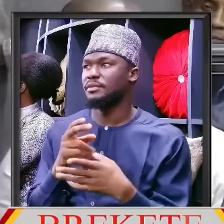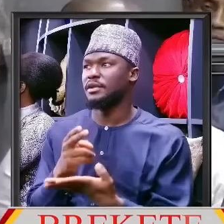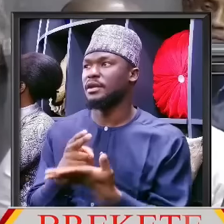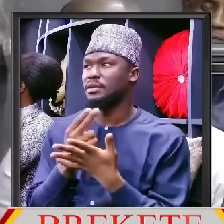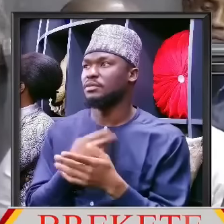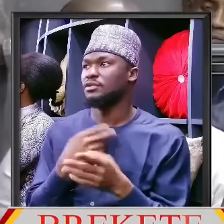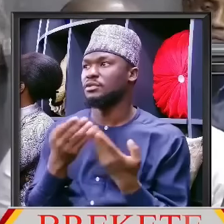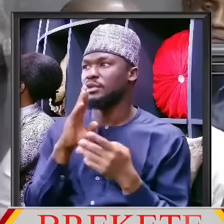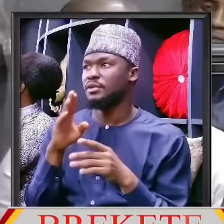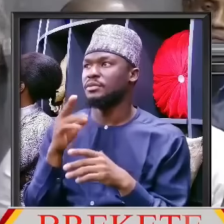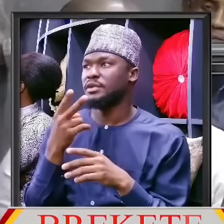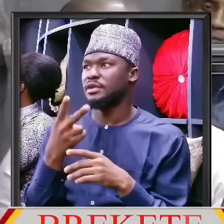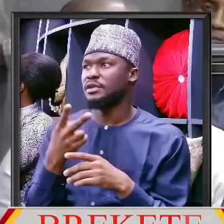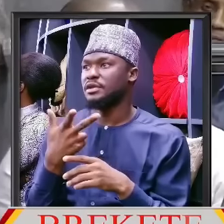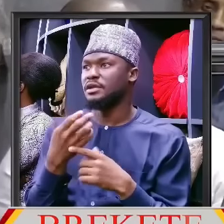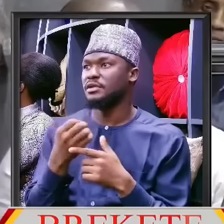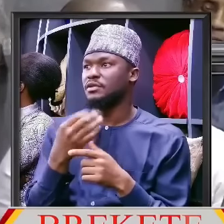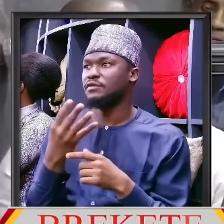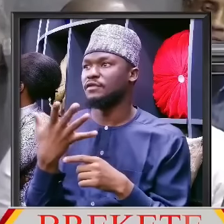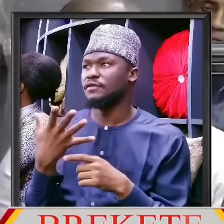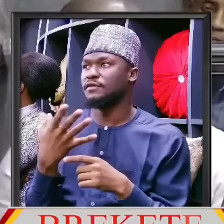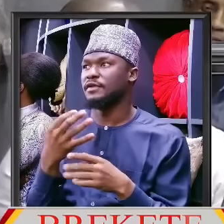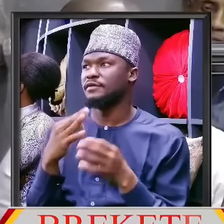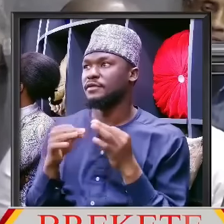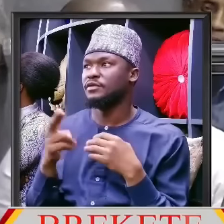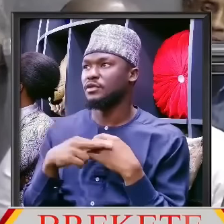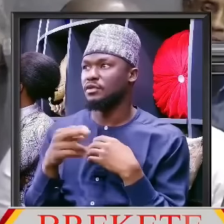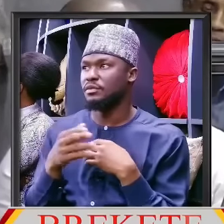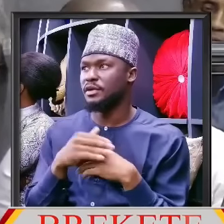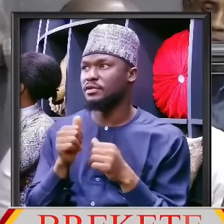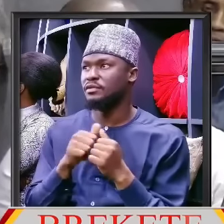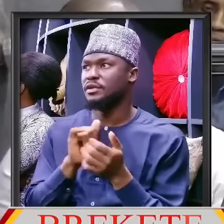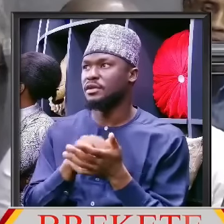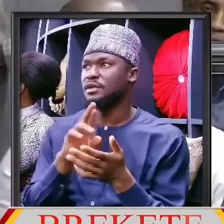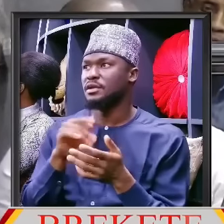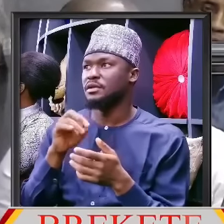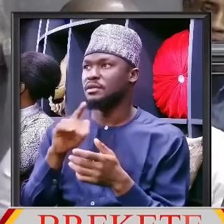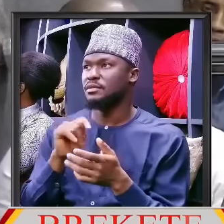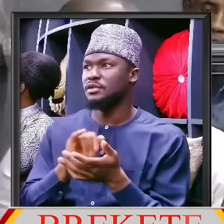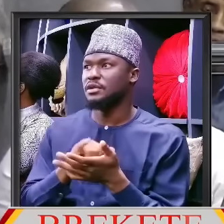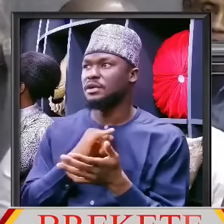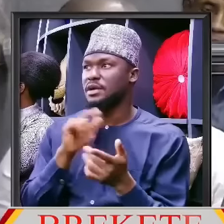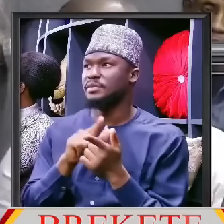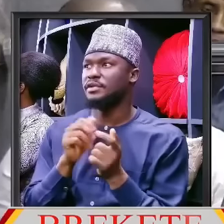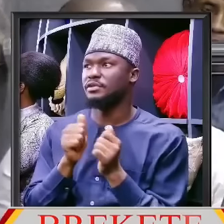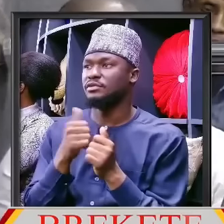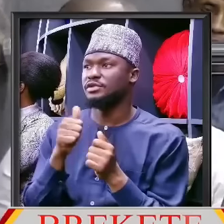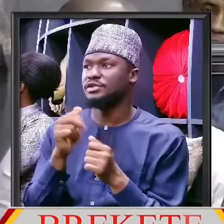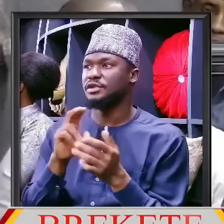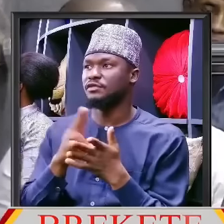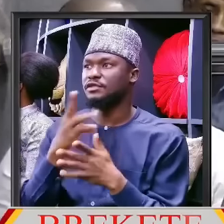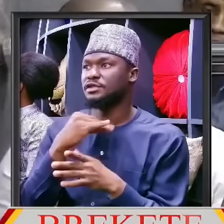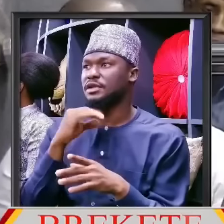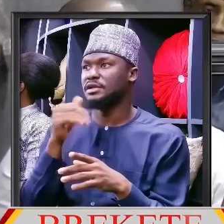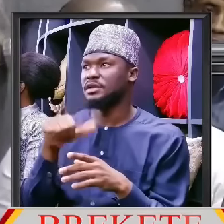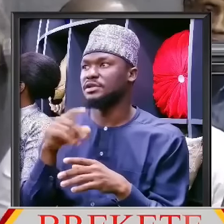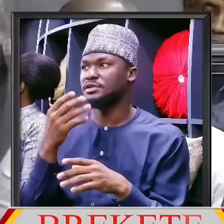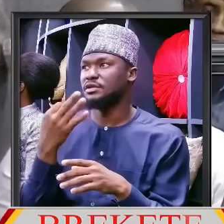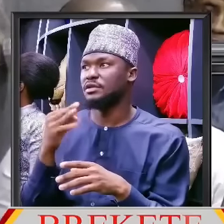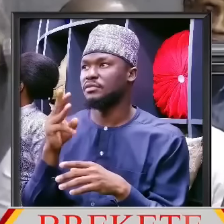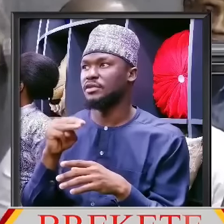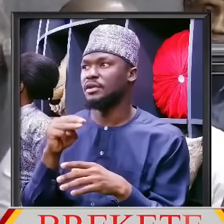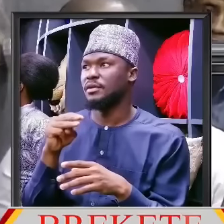not 3, 4, 5 each university go take. If you return back with that report, say, I don't meet with 10 universities. And the, each of the